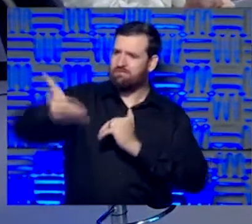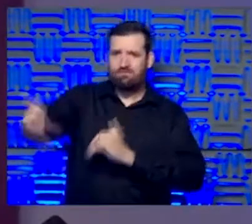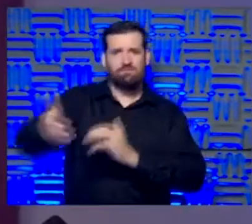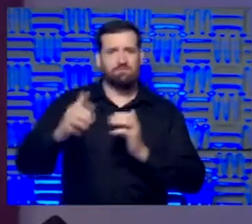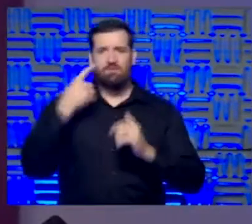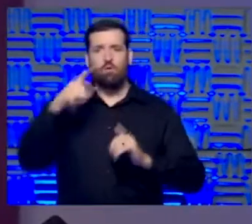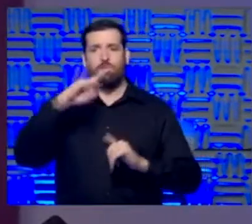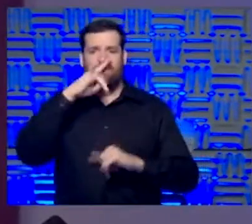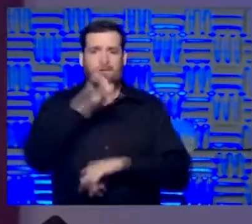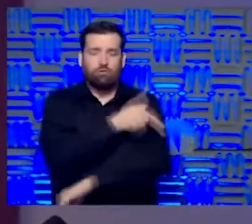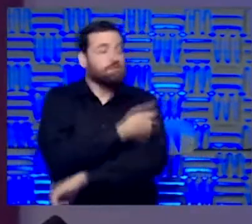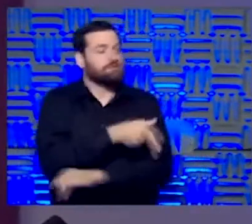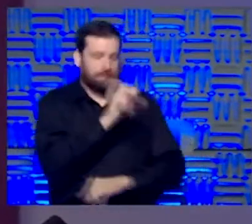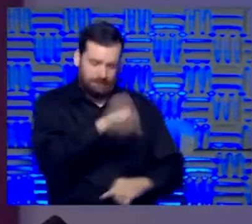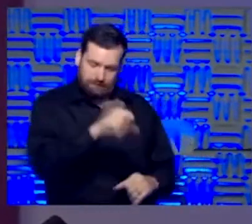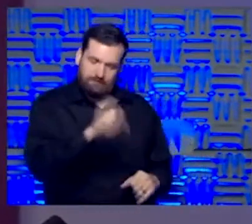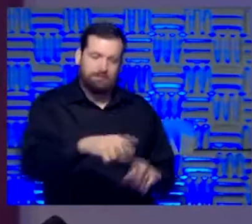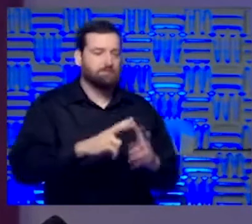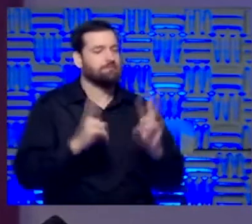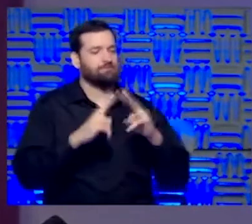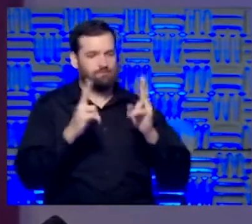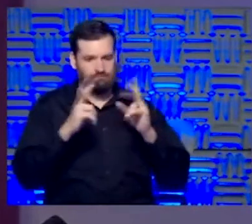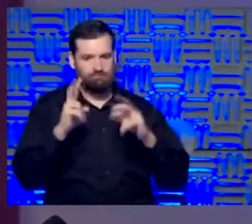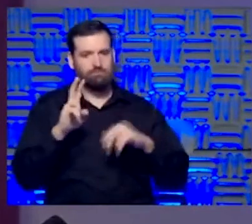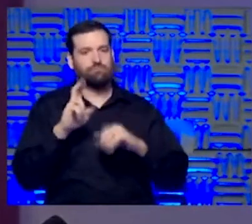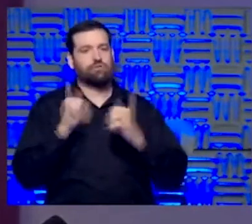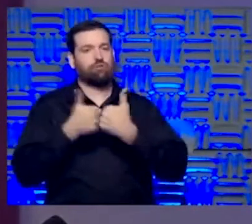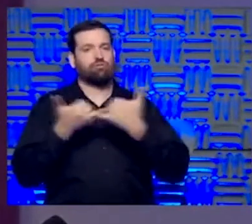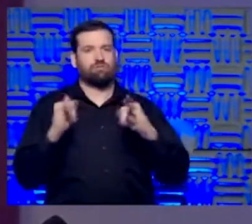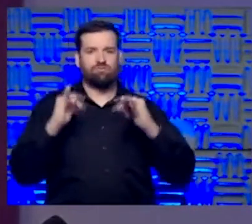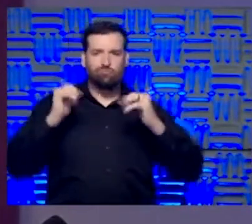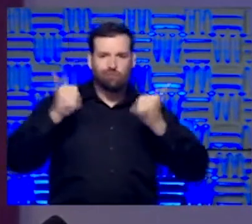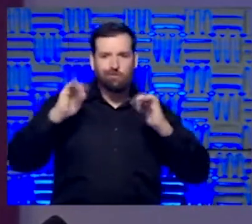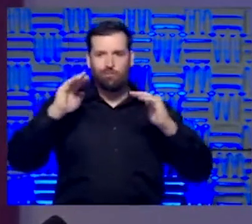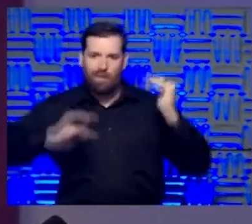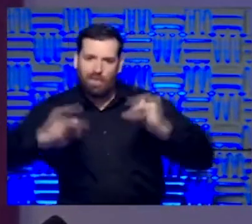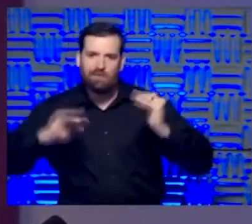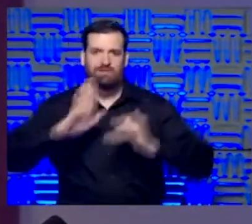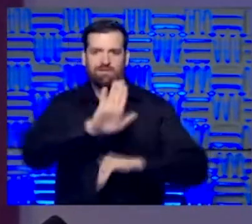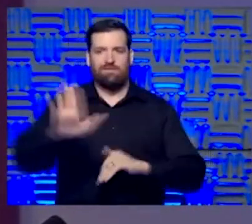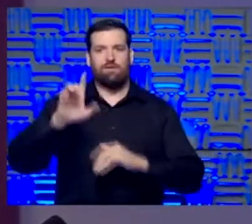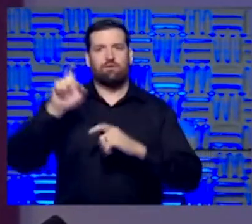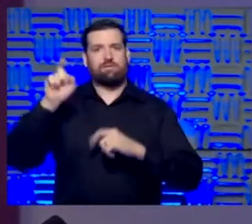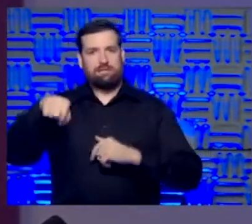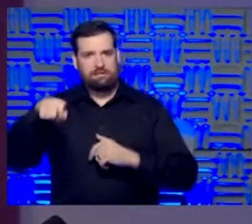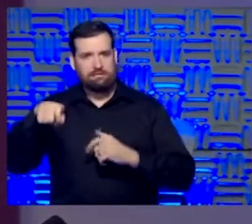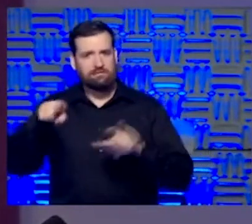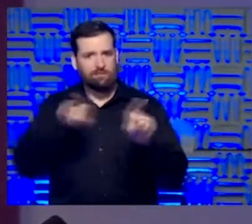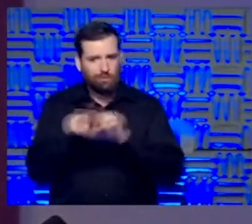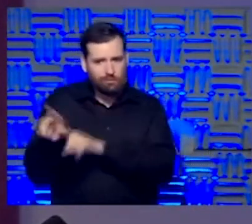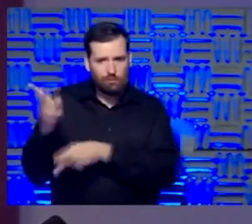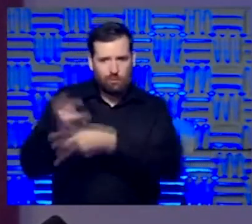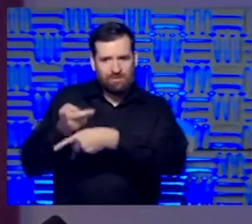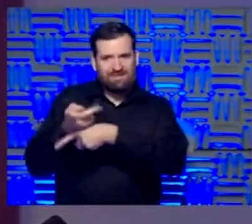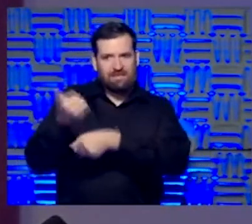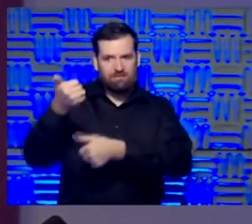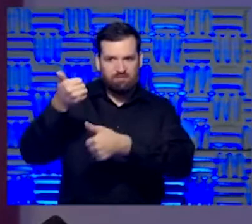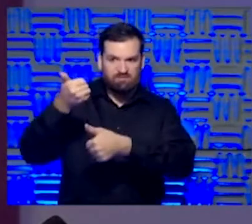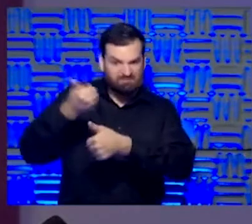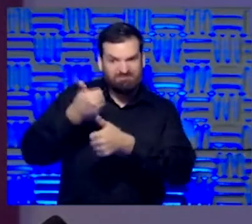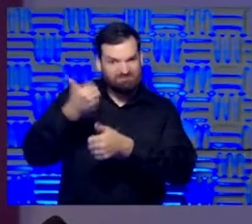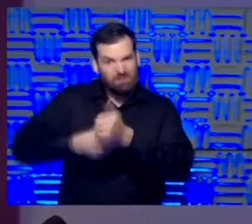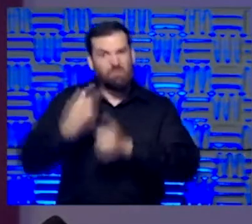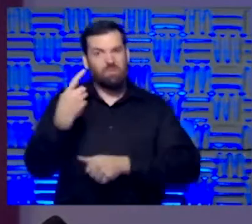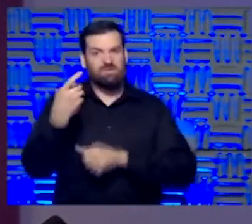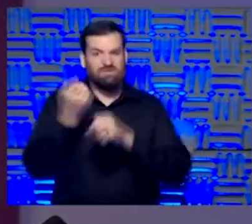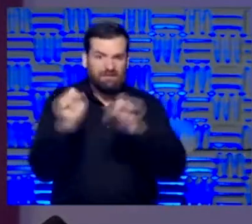hospitals. That still is a challenge, and it's something that trying to balance what the family's needs are relative to trying to keep everybody safe, including the